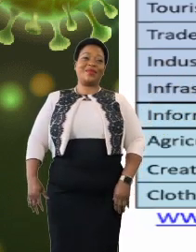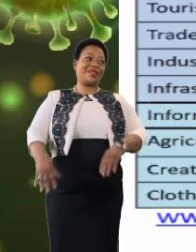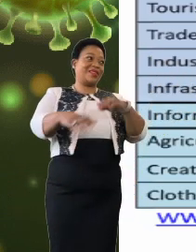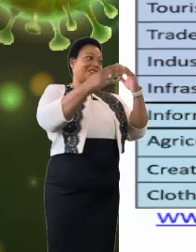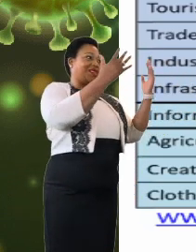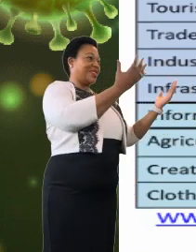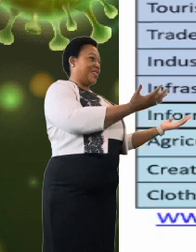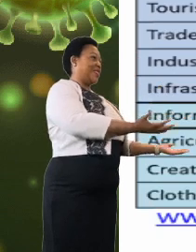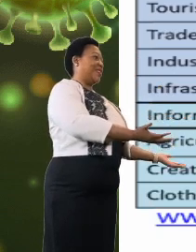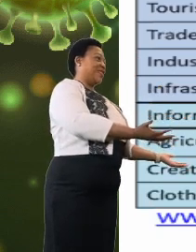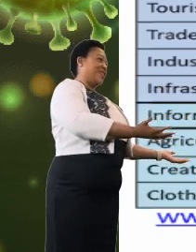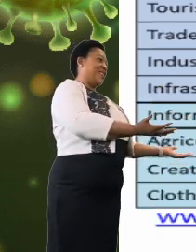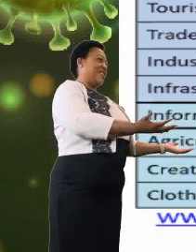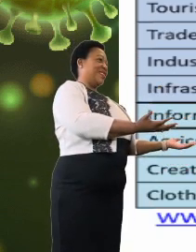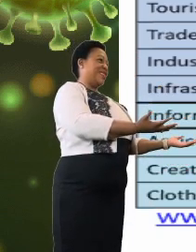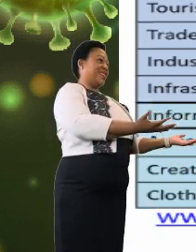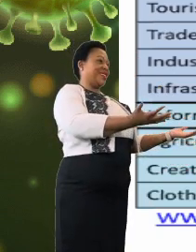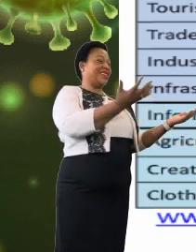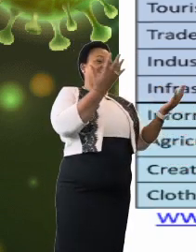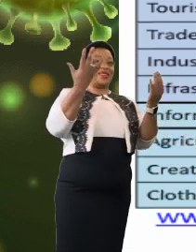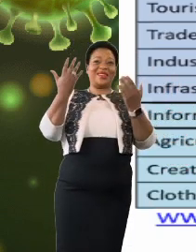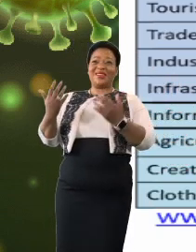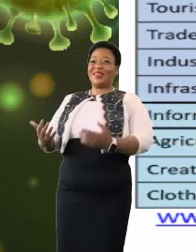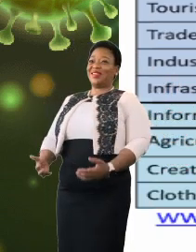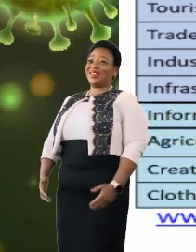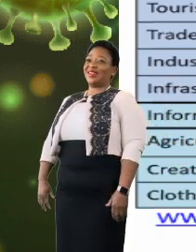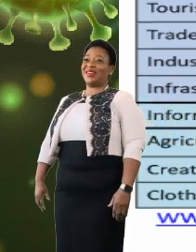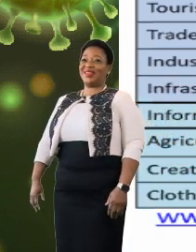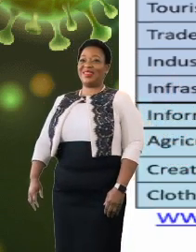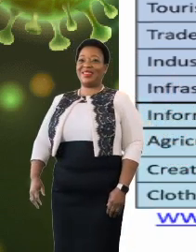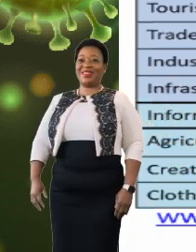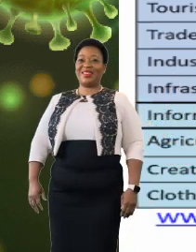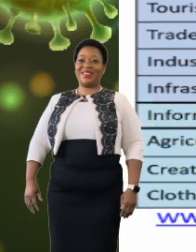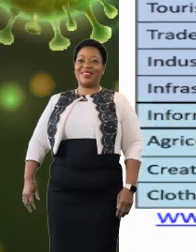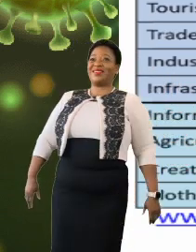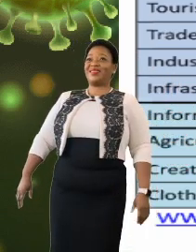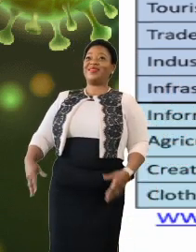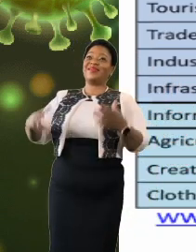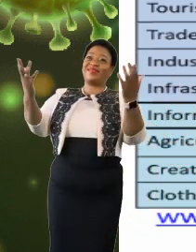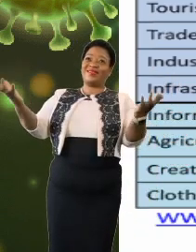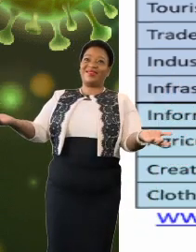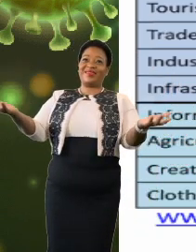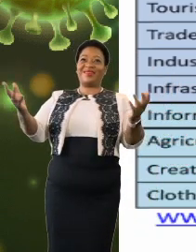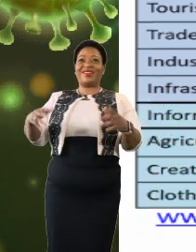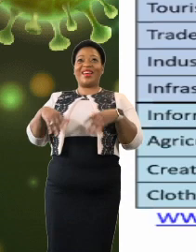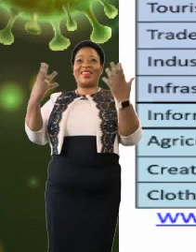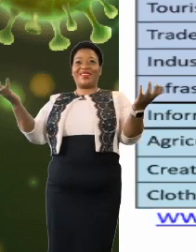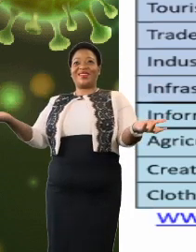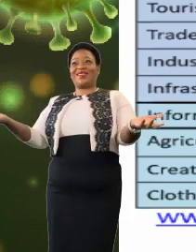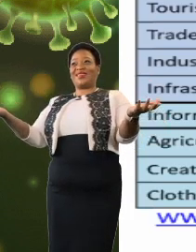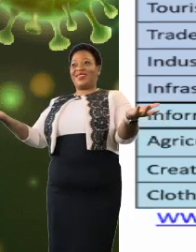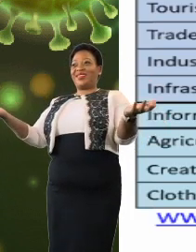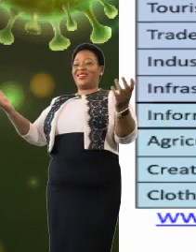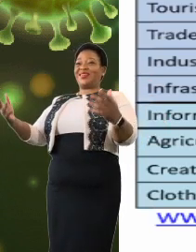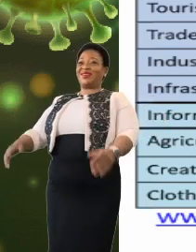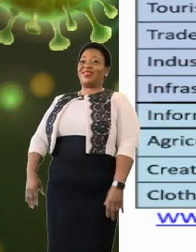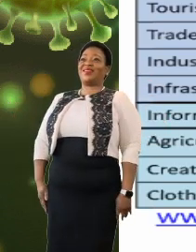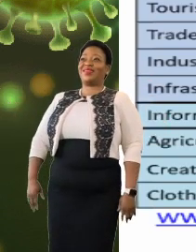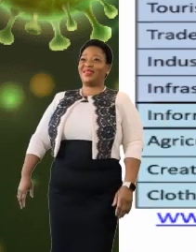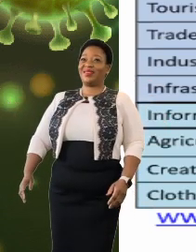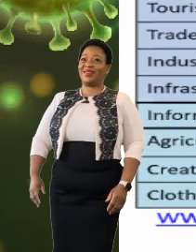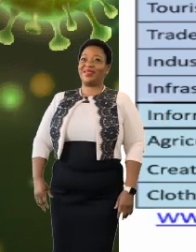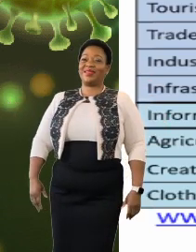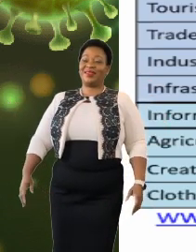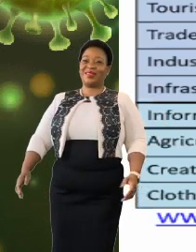by agriculture, creative economy, as well as the clothing and textile sector. So these are the critical work